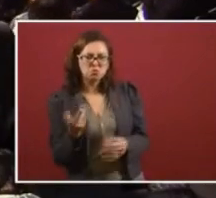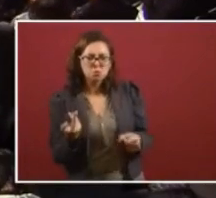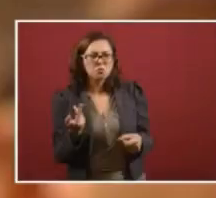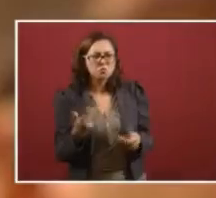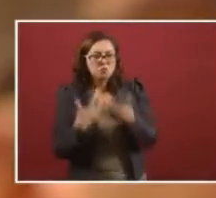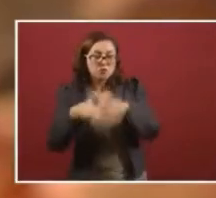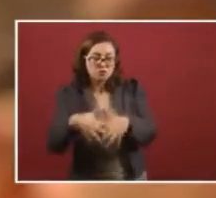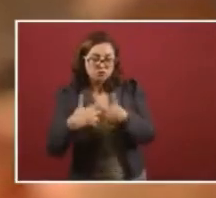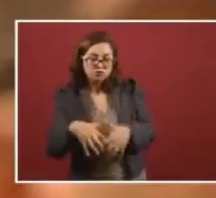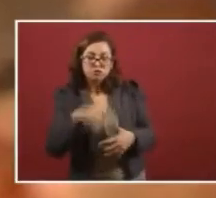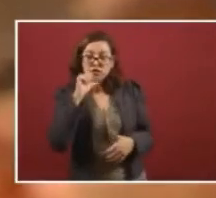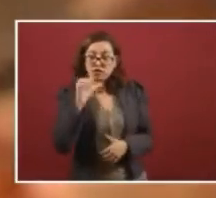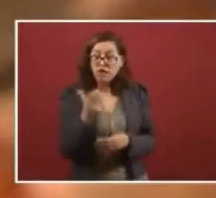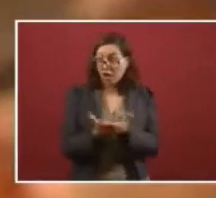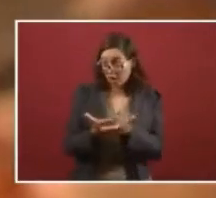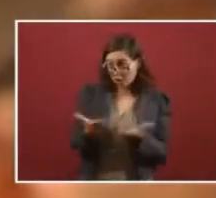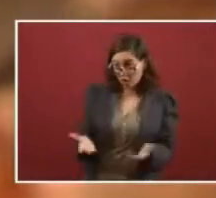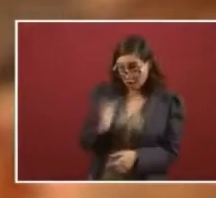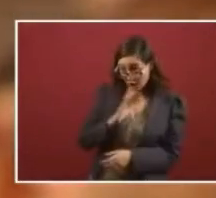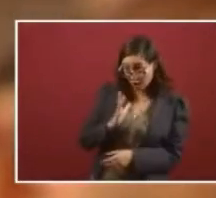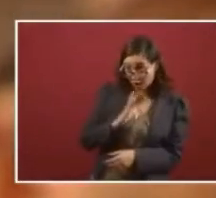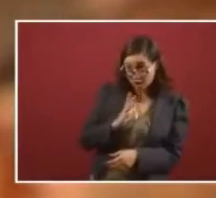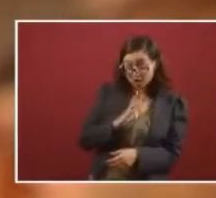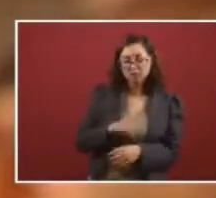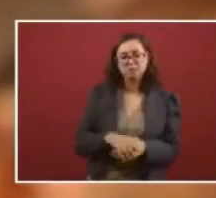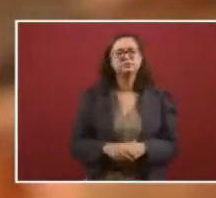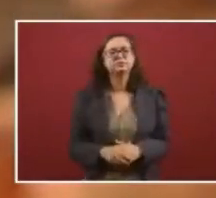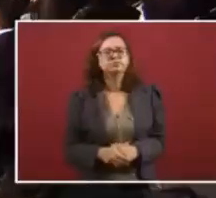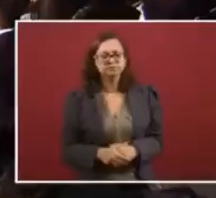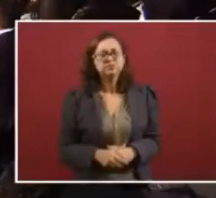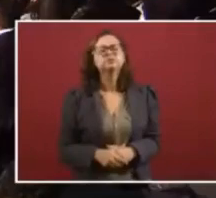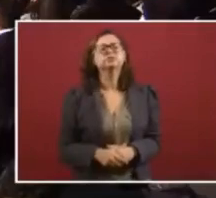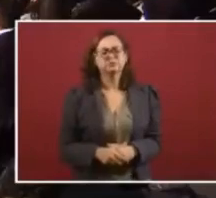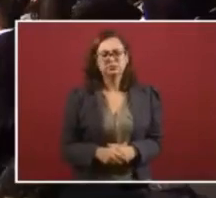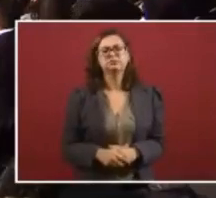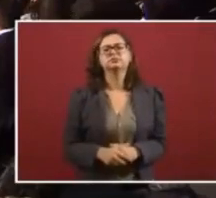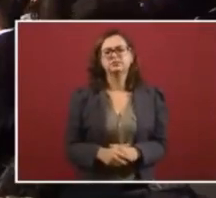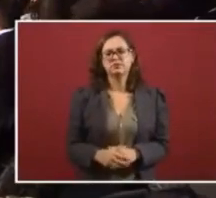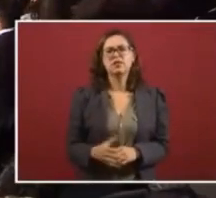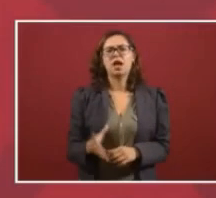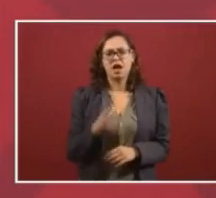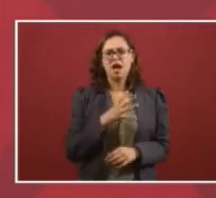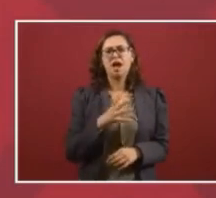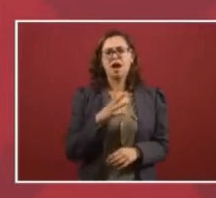that it's not functioning? Yes, yes, there exists,